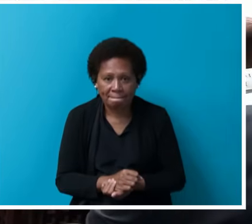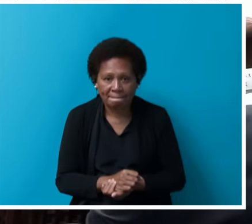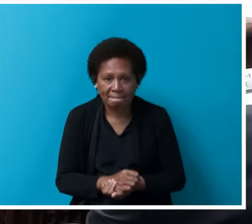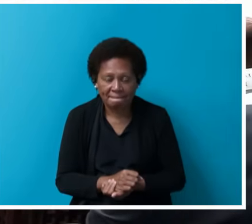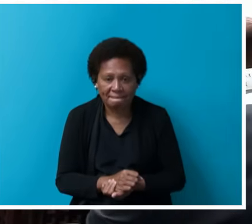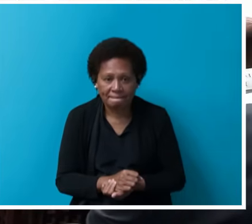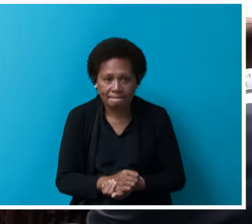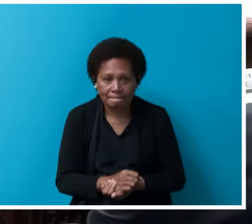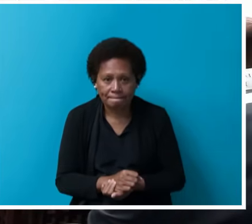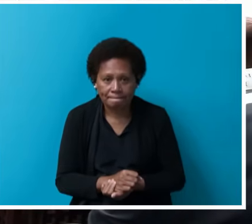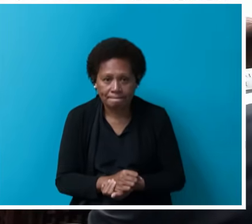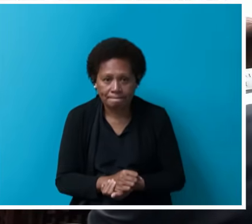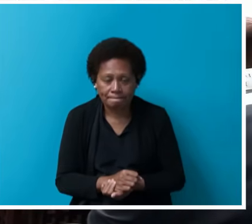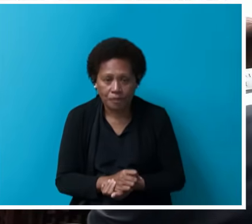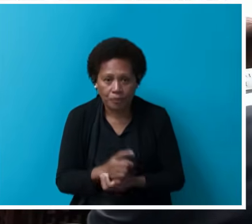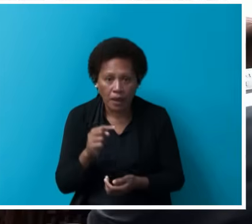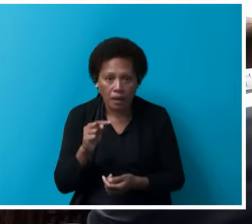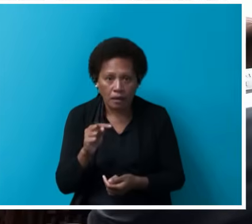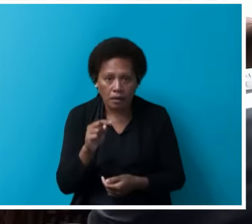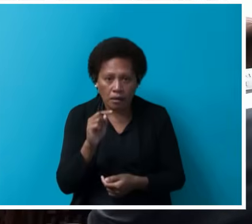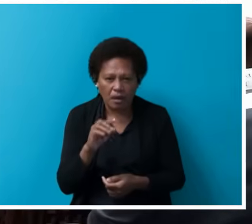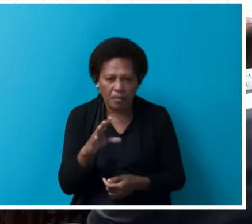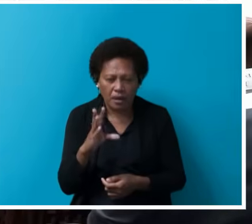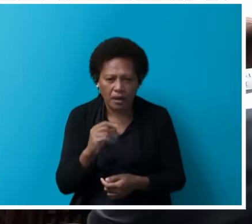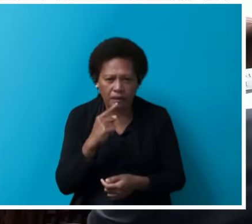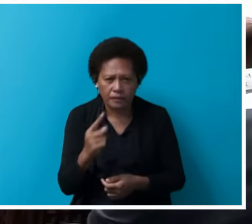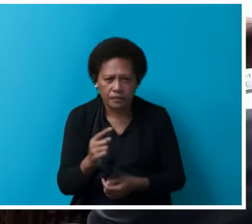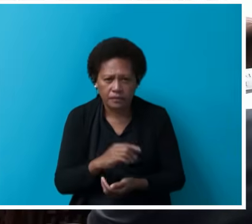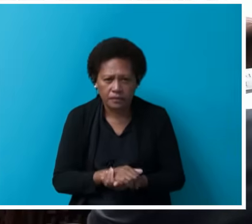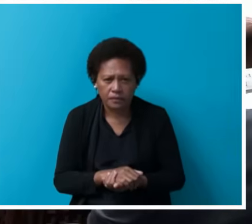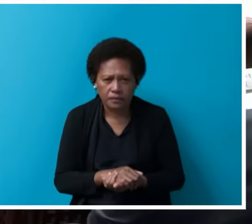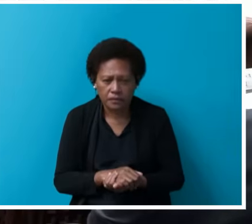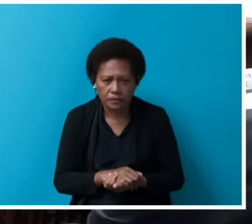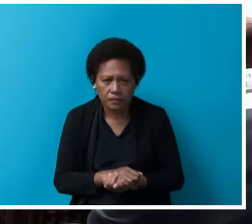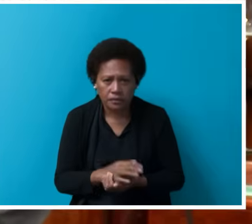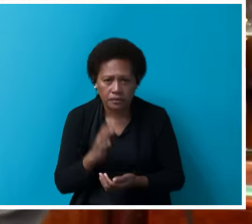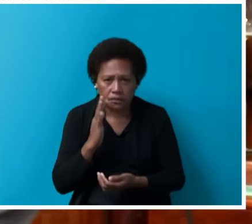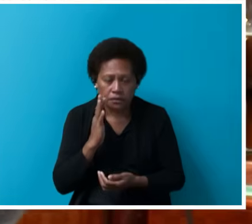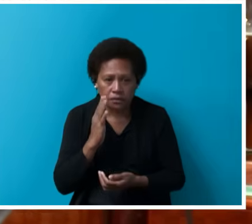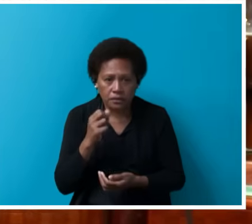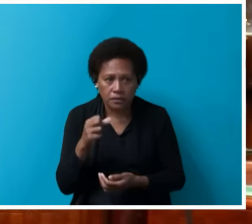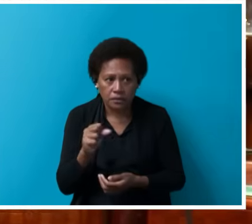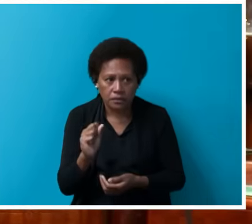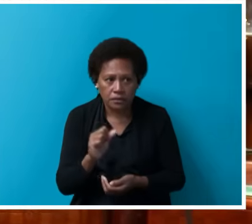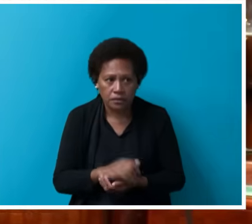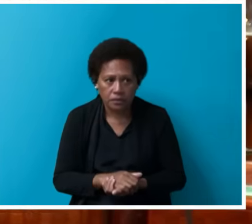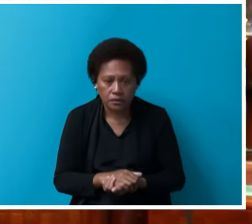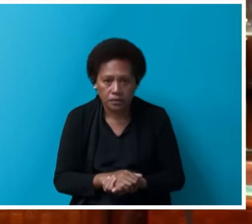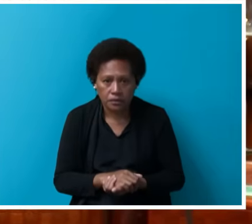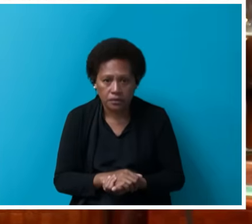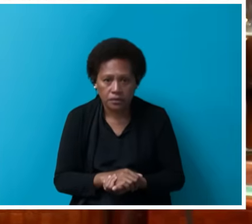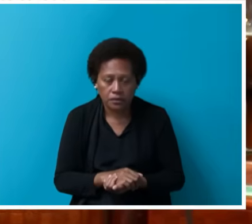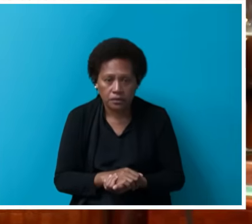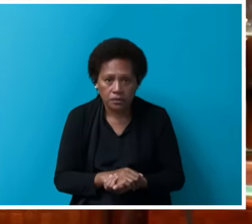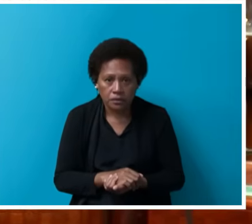Mr. Speaker, sir, point of order 62(4)(a). It is out of order for a member when use offensive words against a